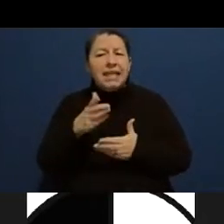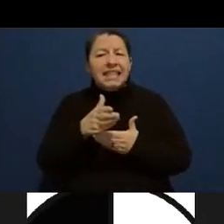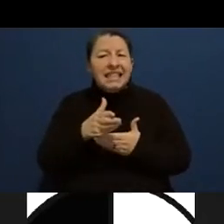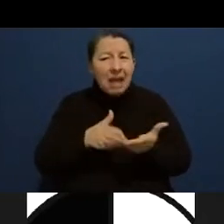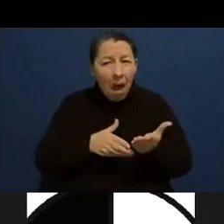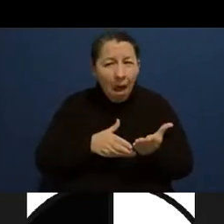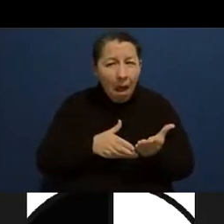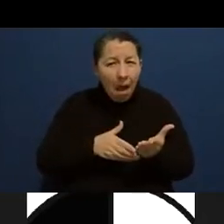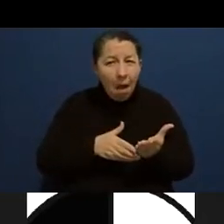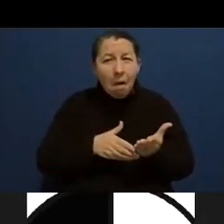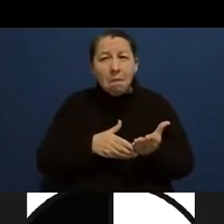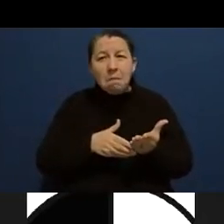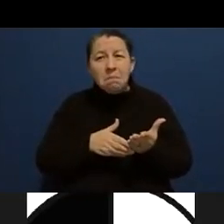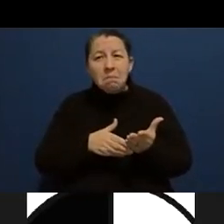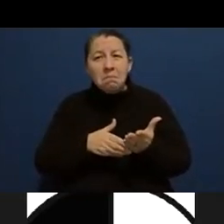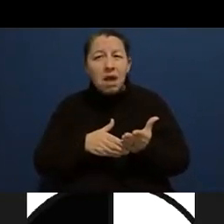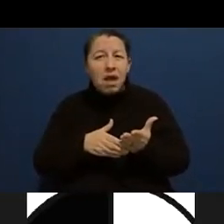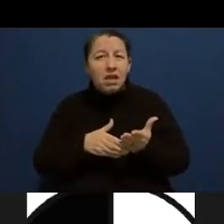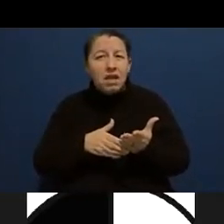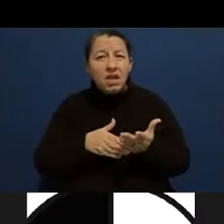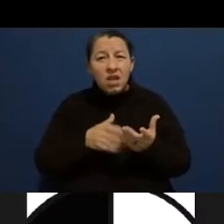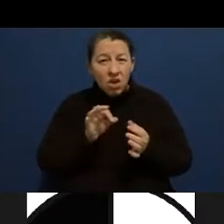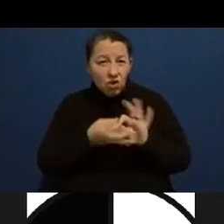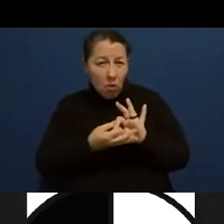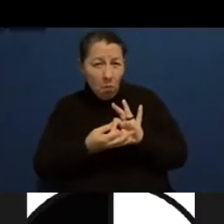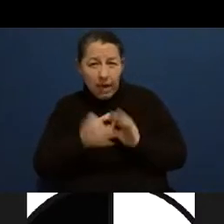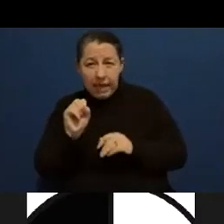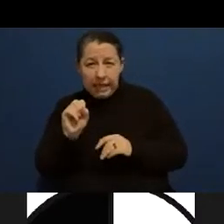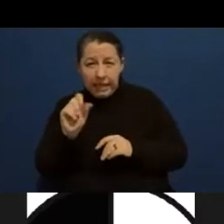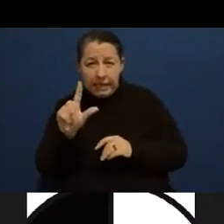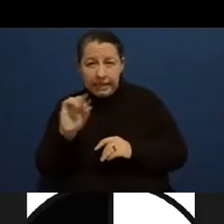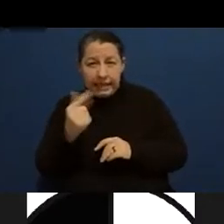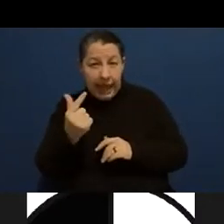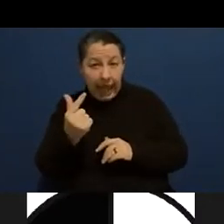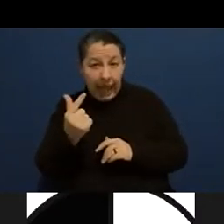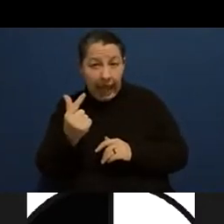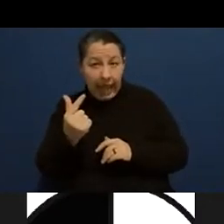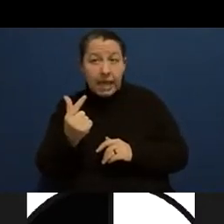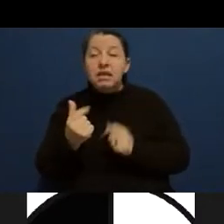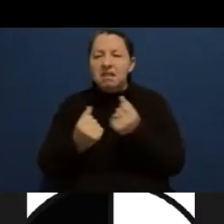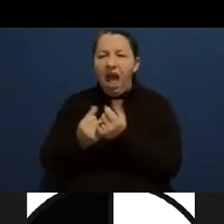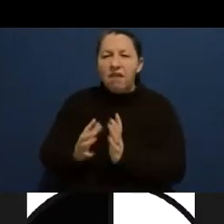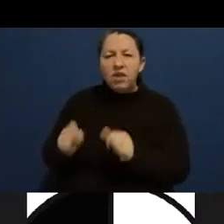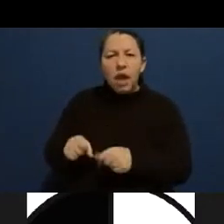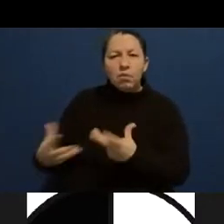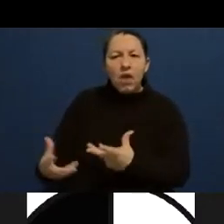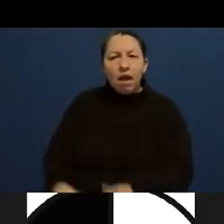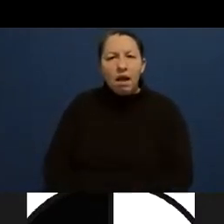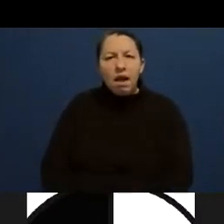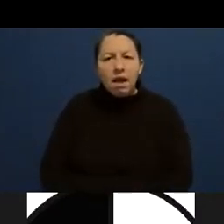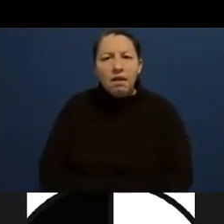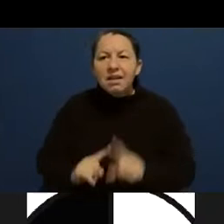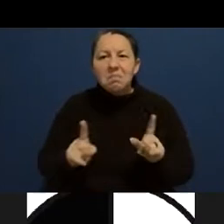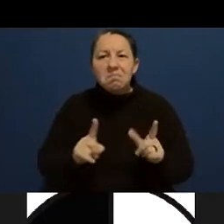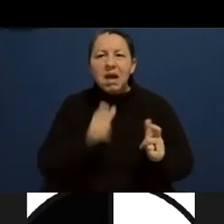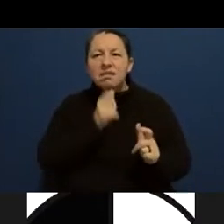of like slang that an advocate could provide, but not